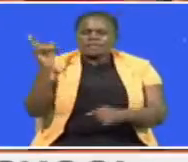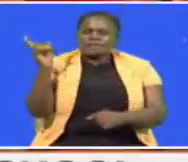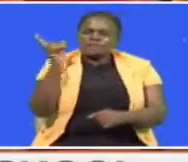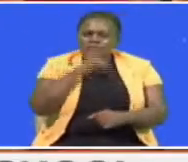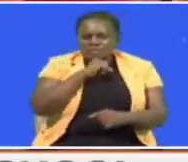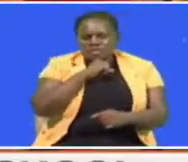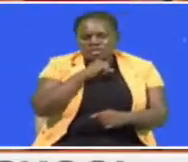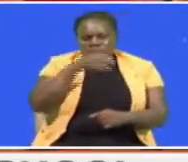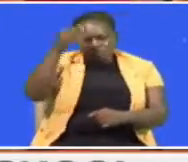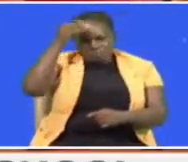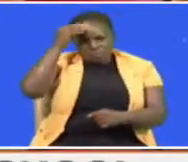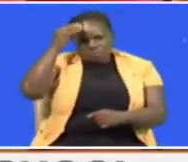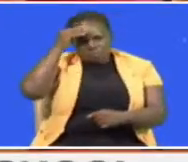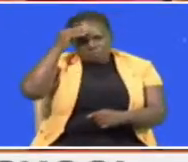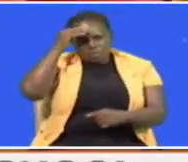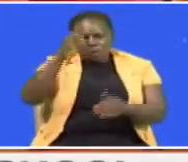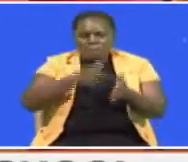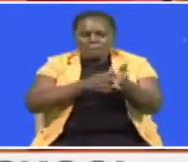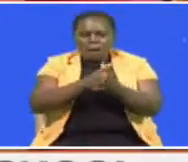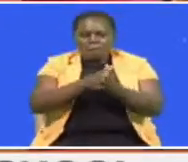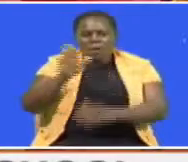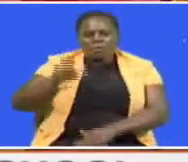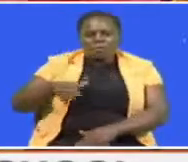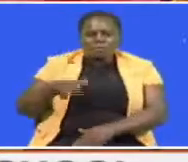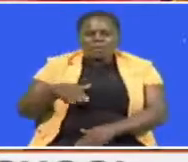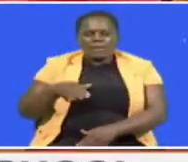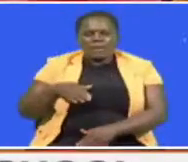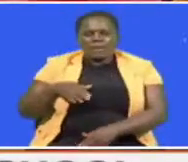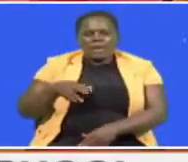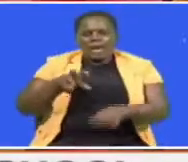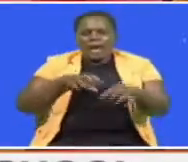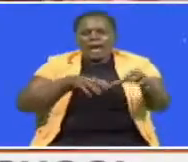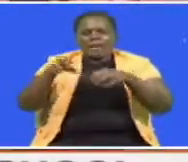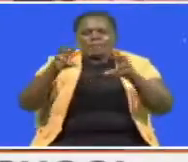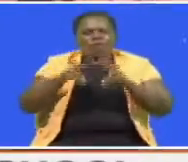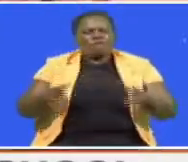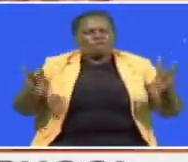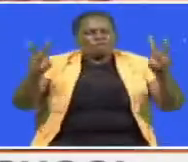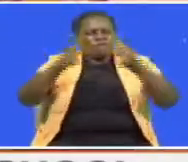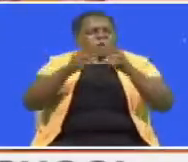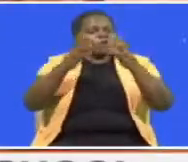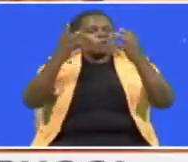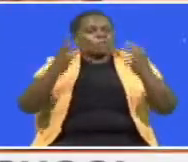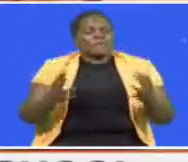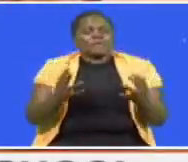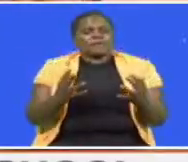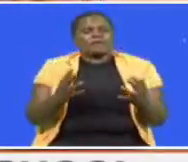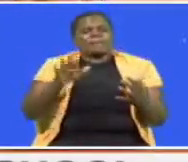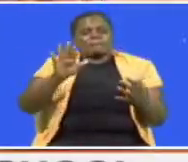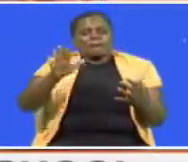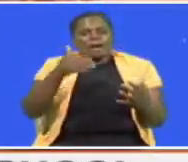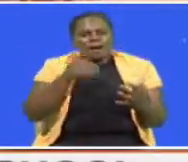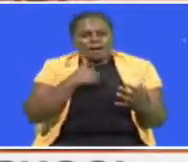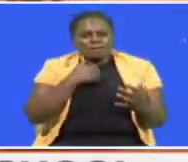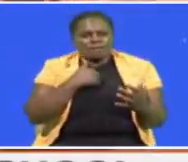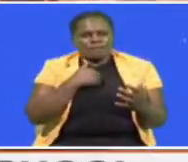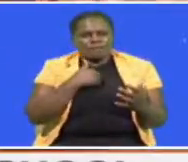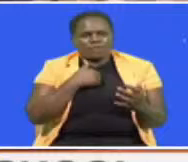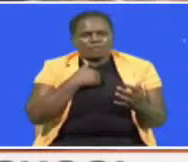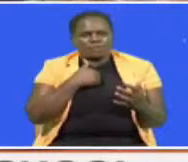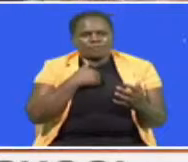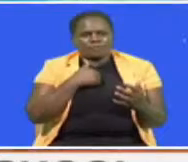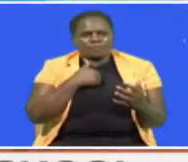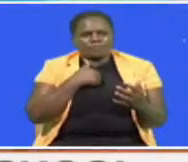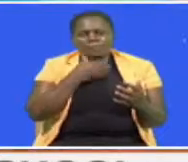accomplishment. This inspires them, since livestock is one of the many prized riches that are mostly owned